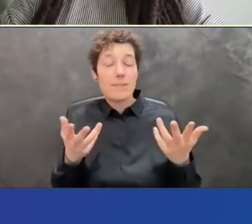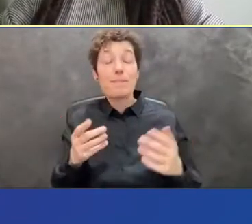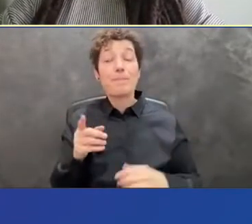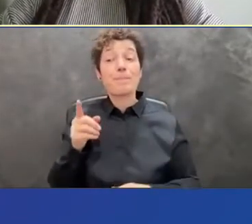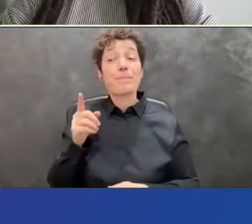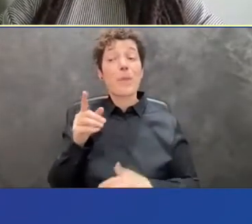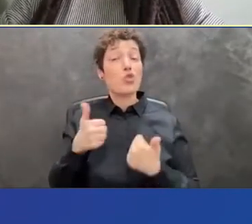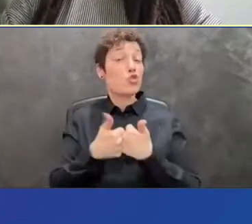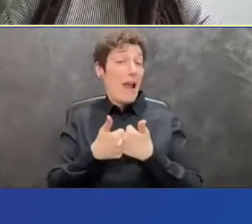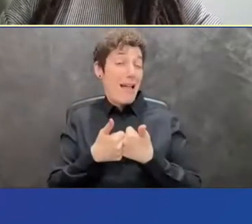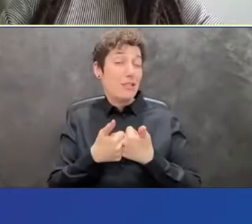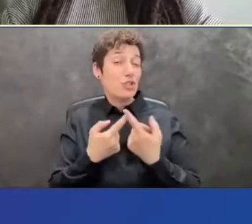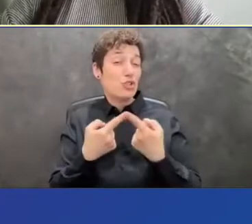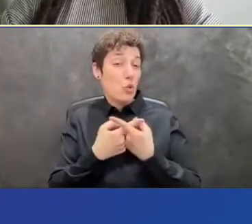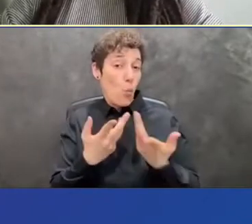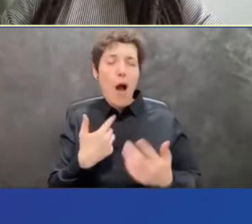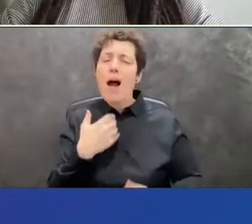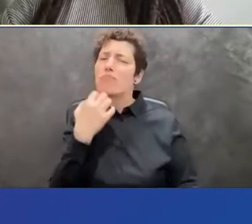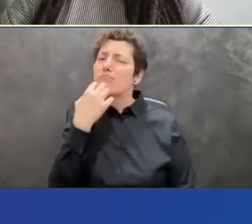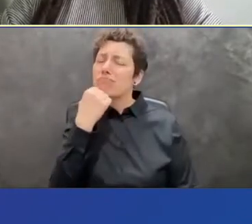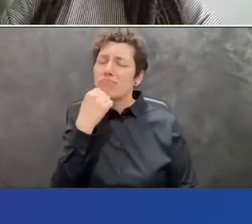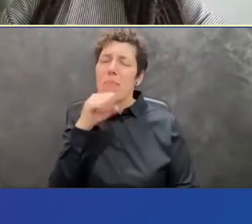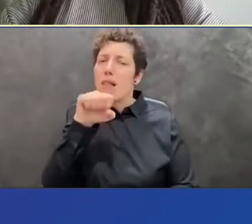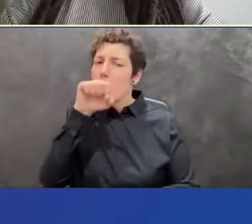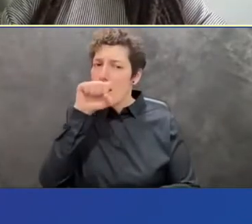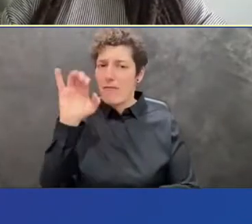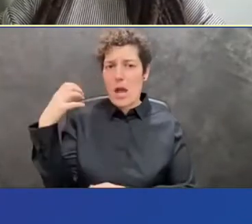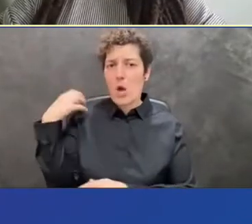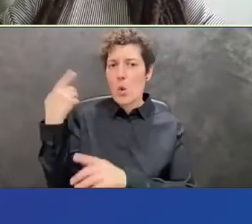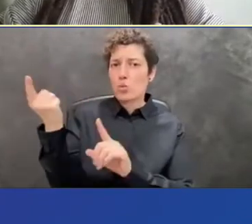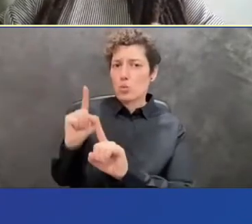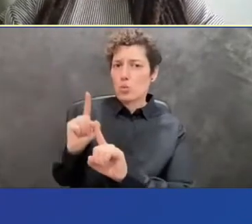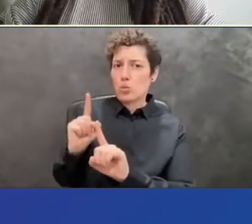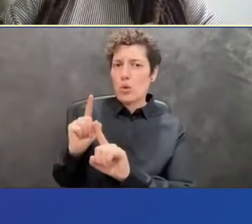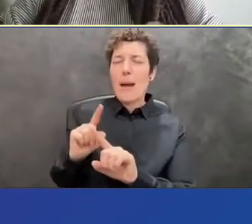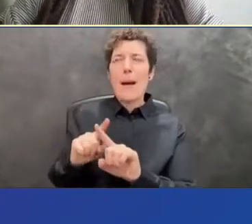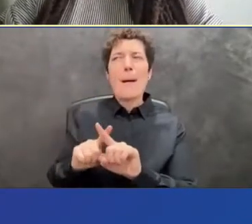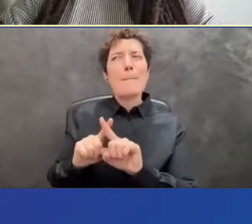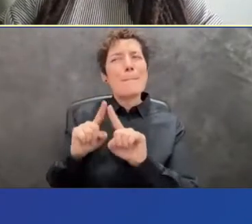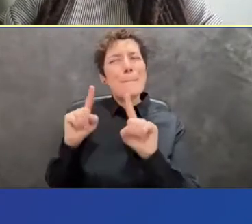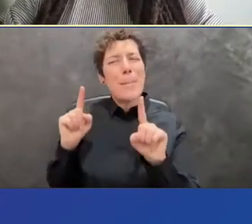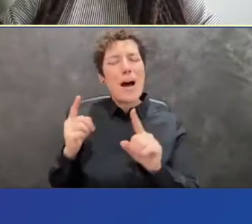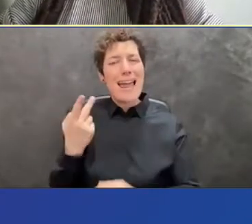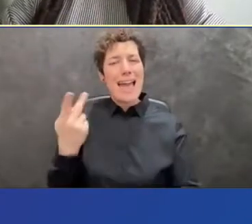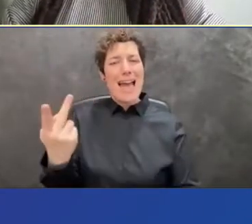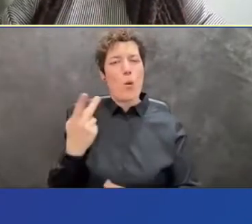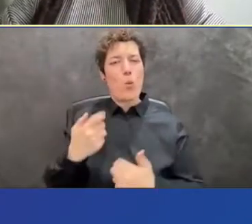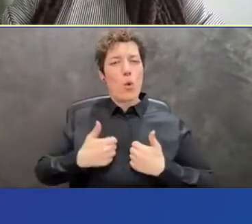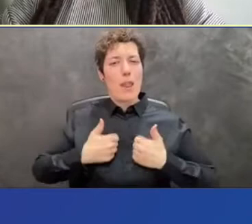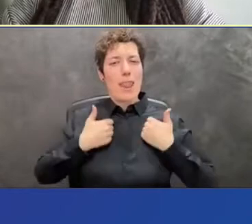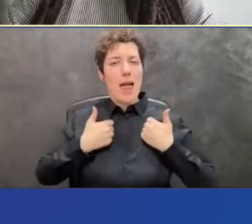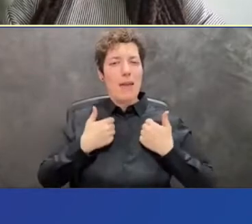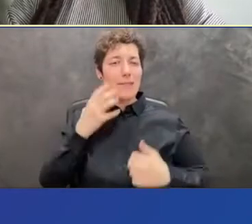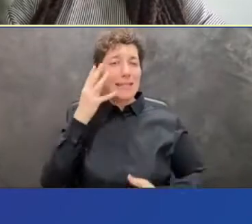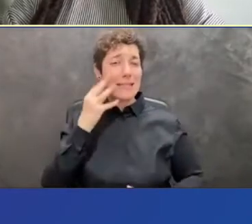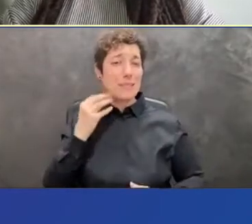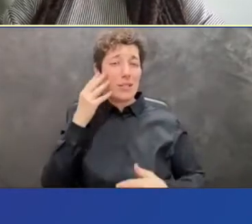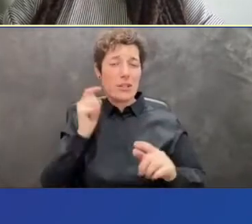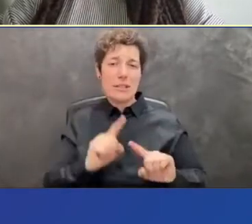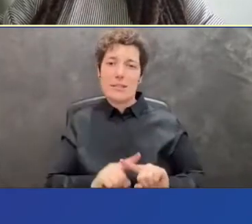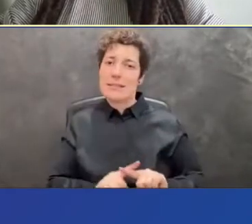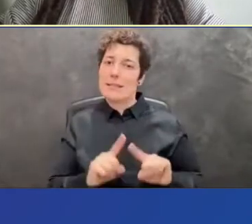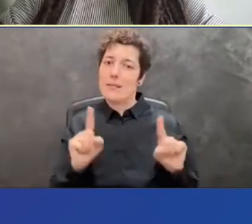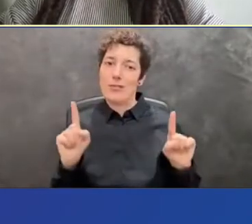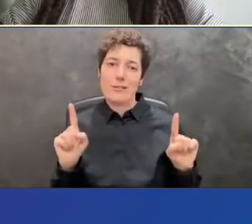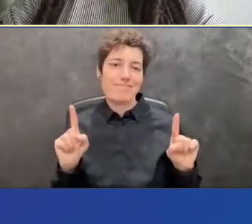coach, who I adore and is just so grateful for, we didn't have the same lived experiences. And so I wasn't